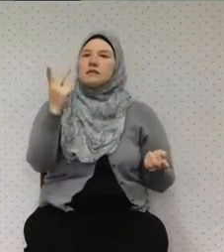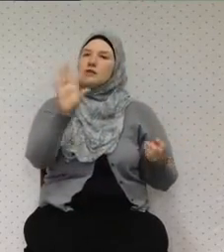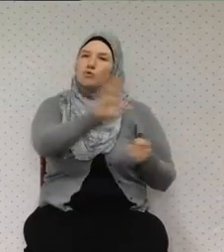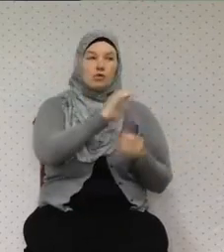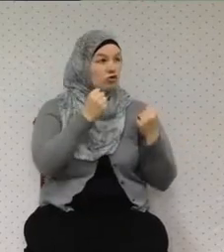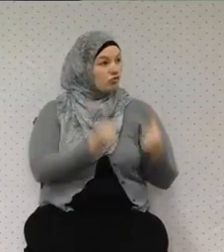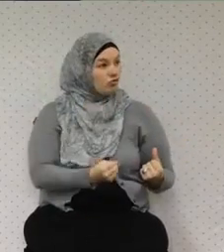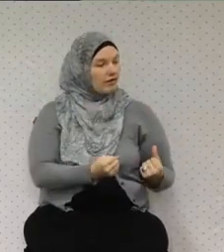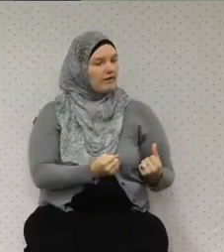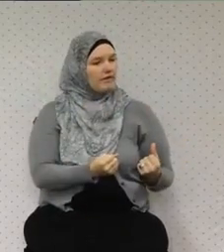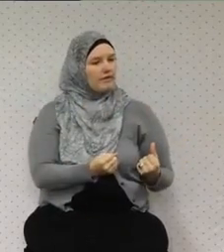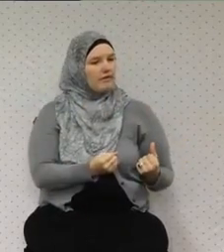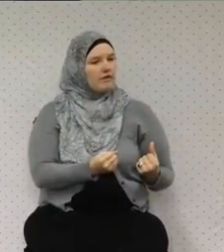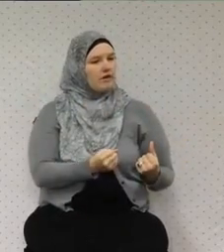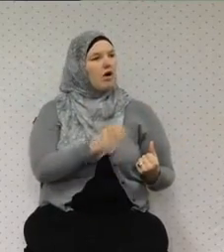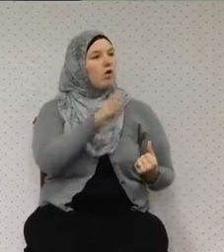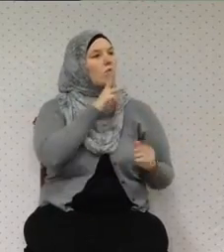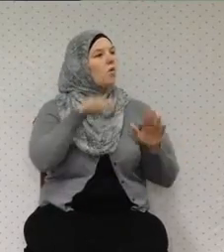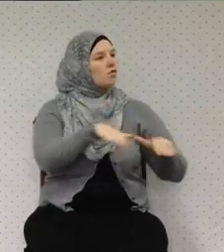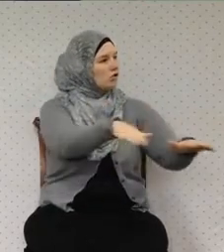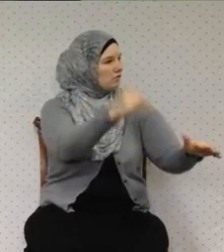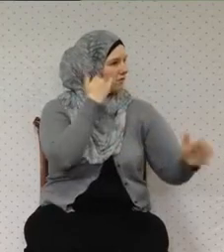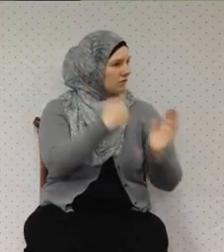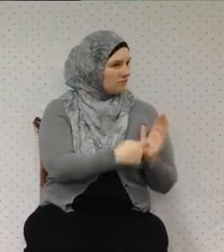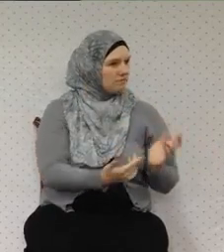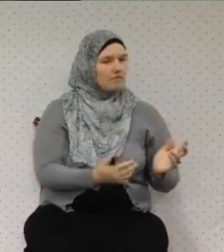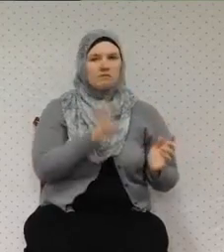strength of the ocean waves